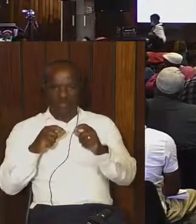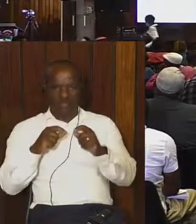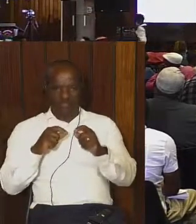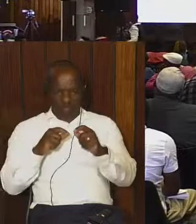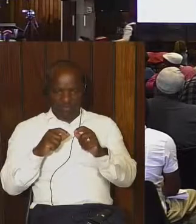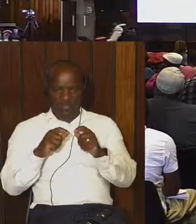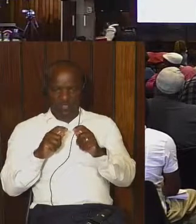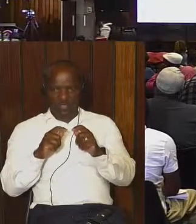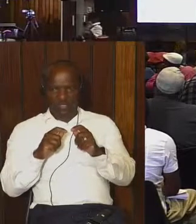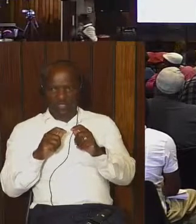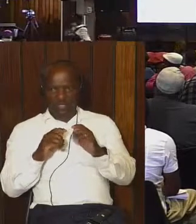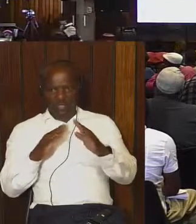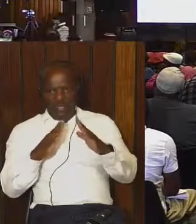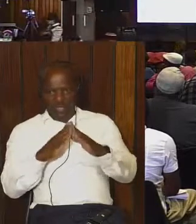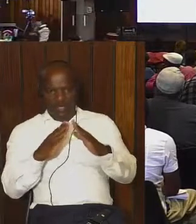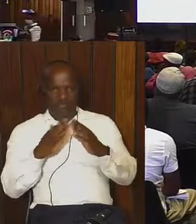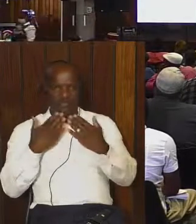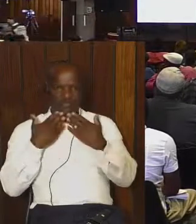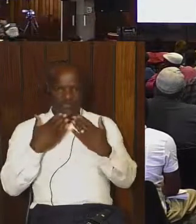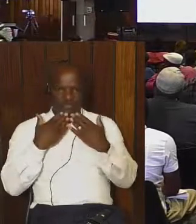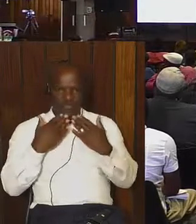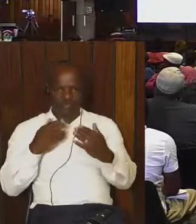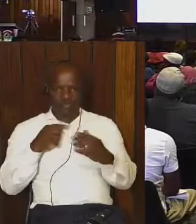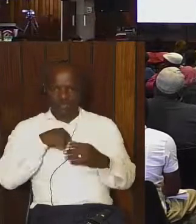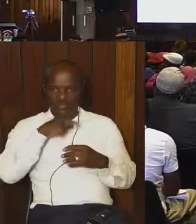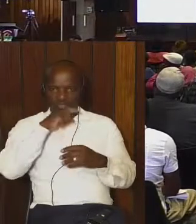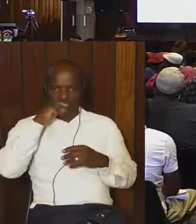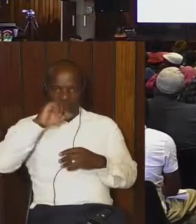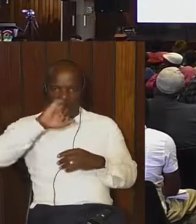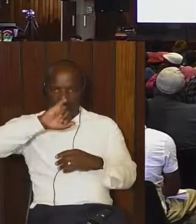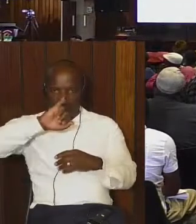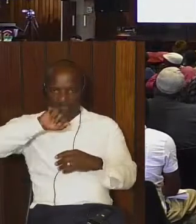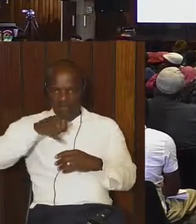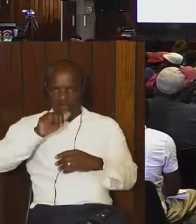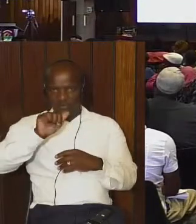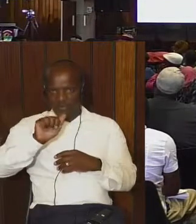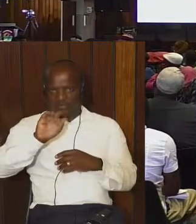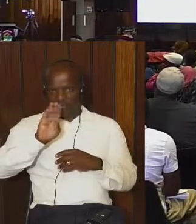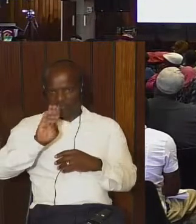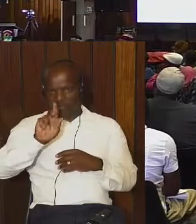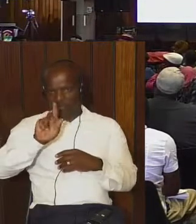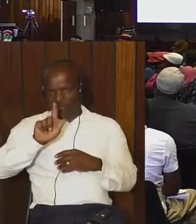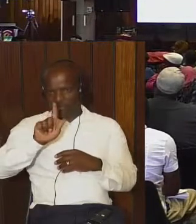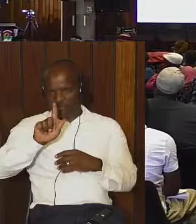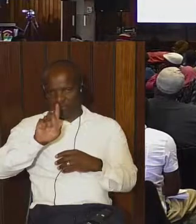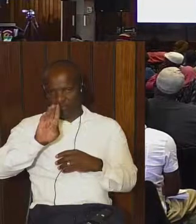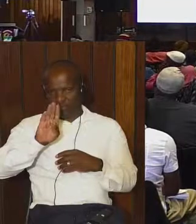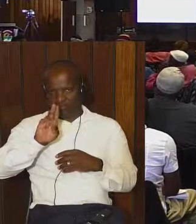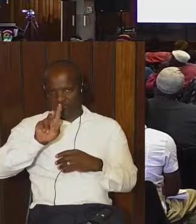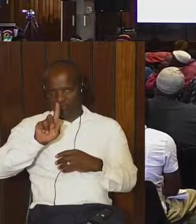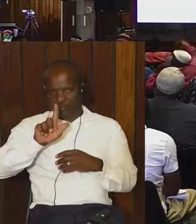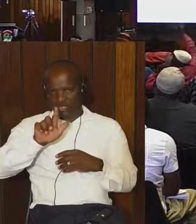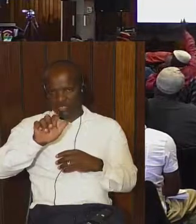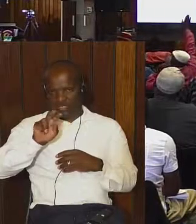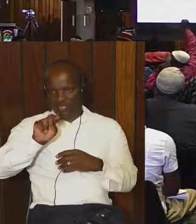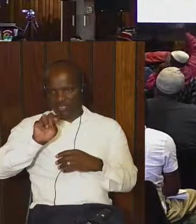and the House. My name is Jabulani Mkhonza. I'm a chairperson of Commuters Forum of Kwatuta.